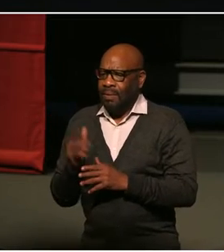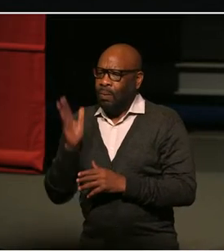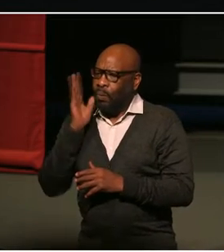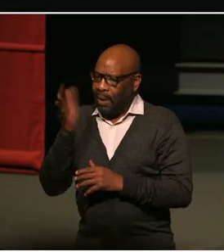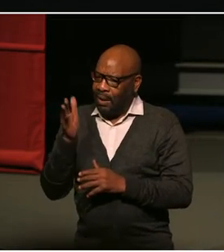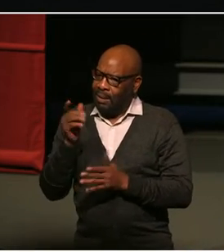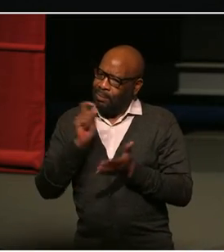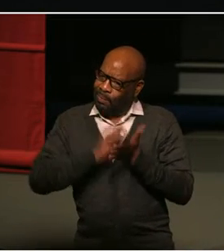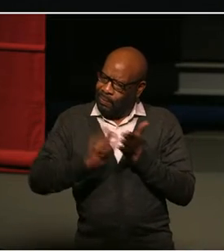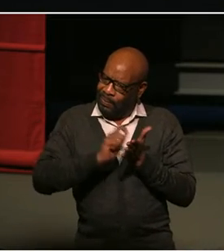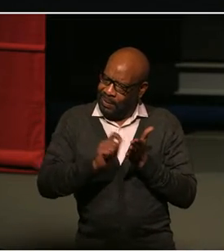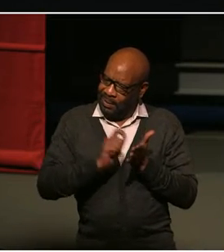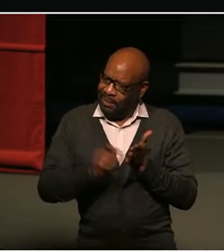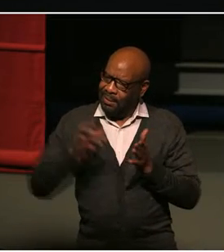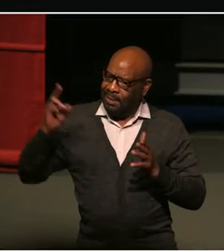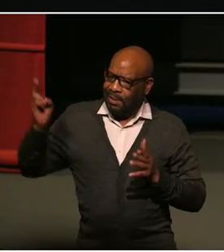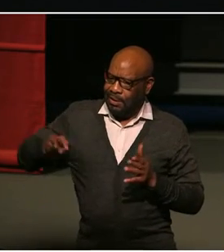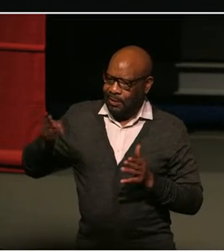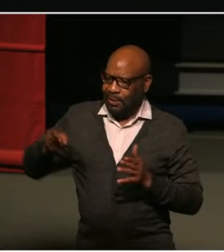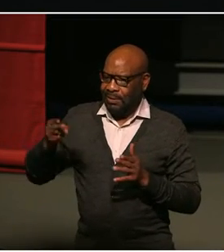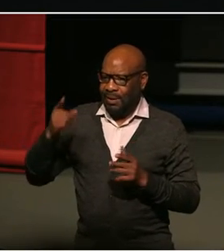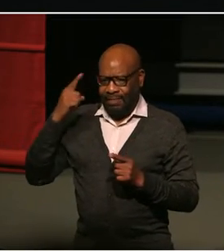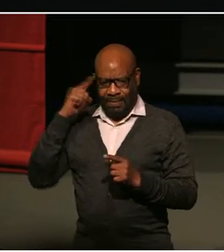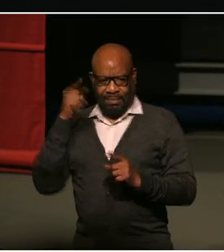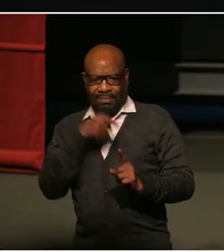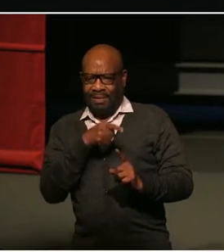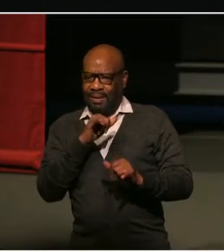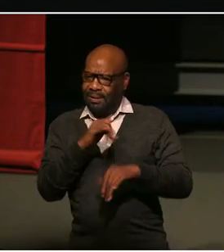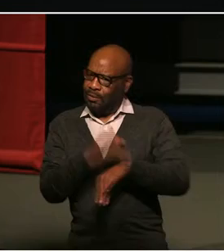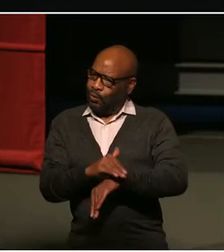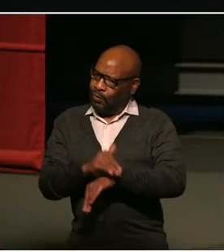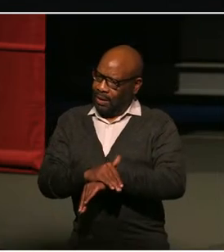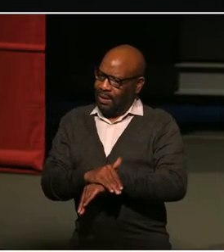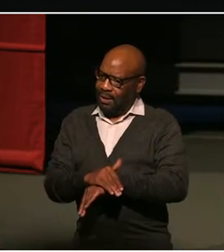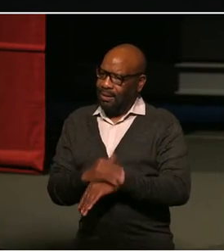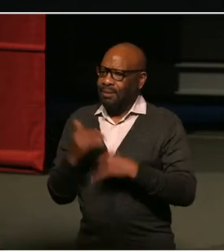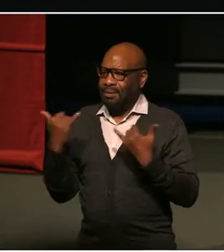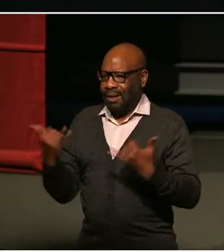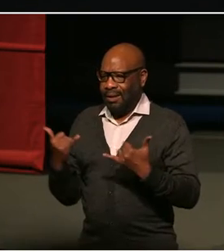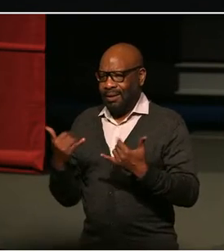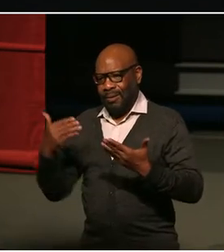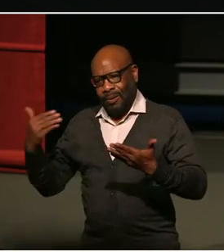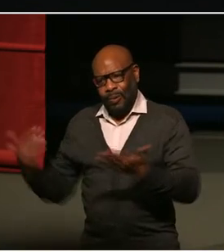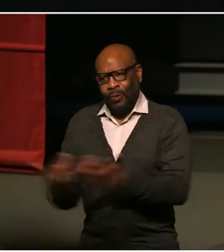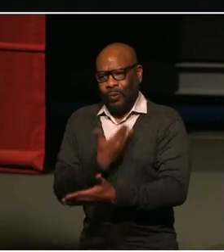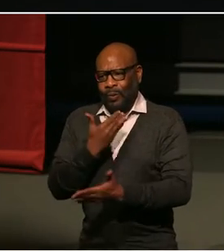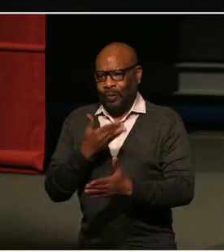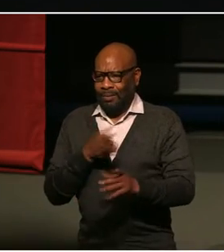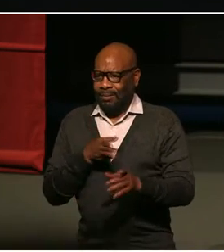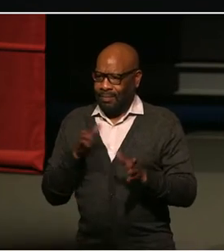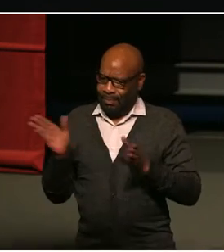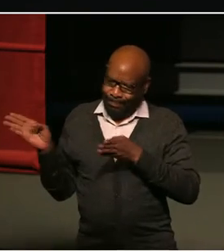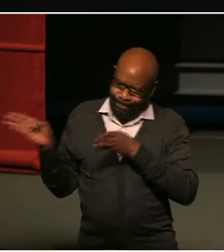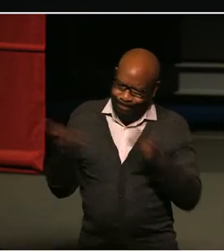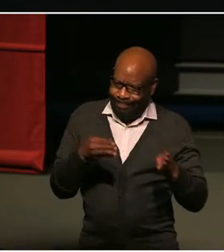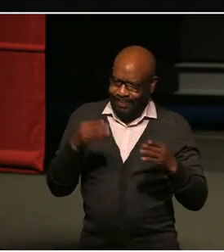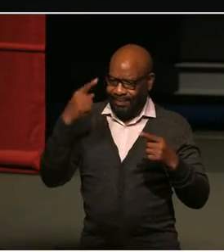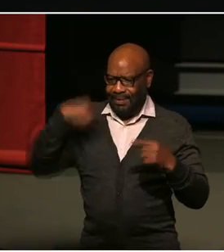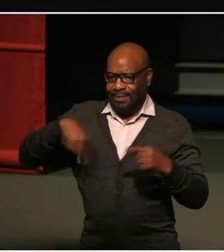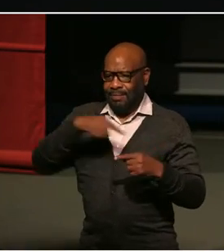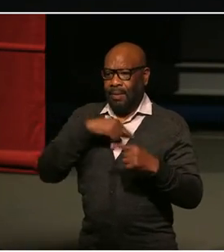again tonight and carving a new path forward, one of hope, radical